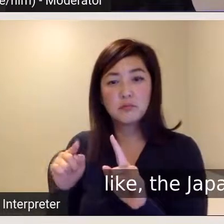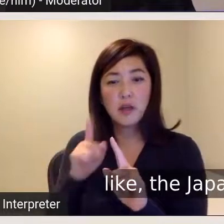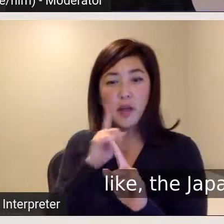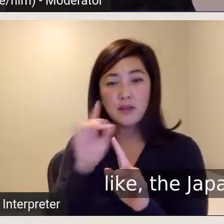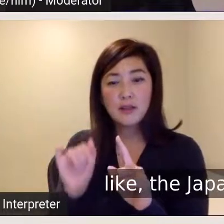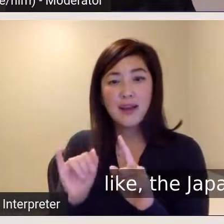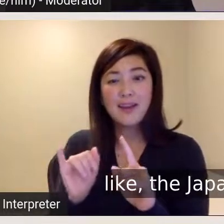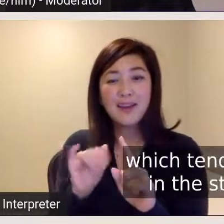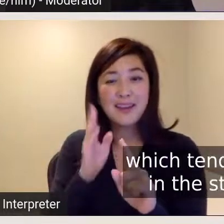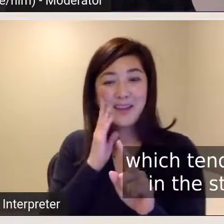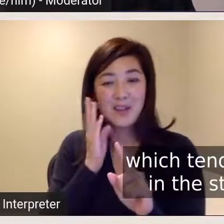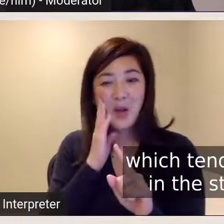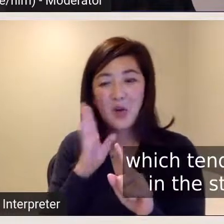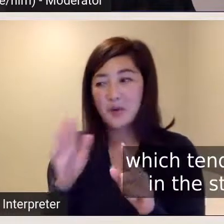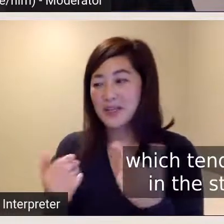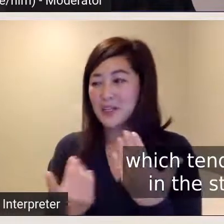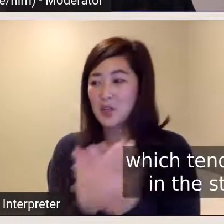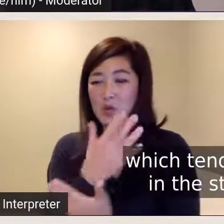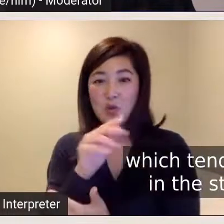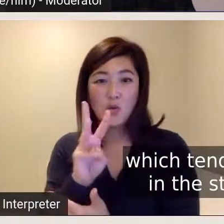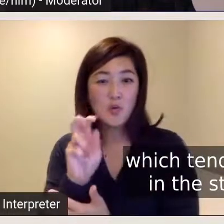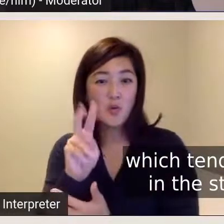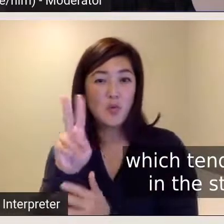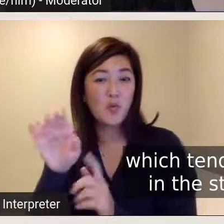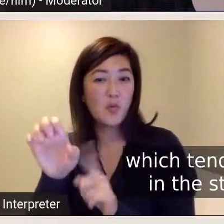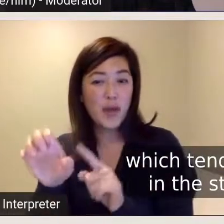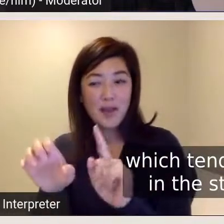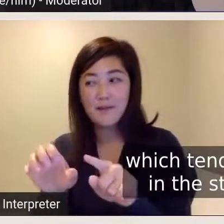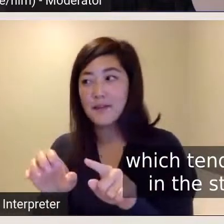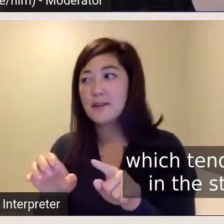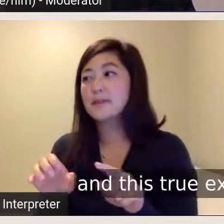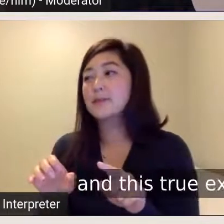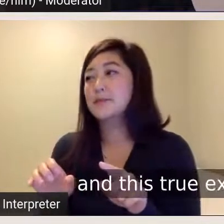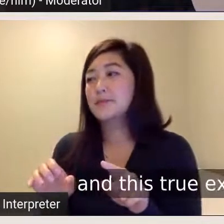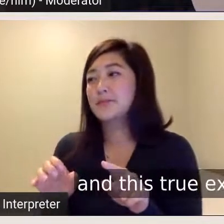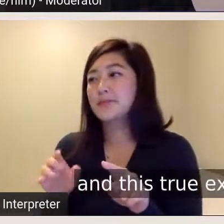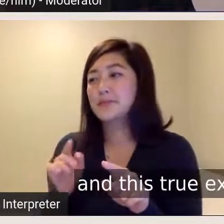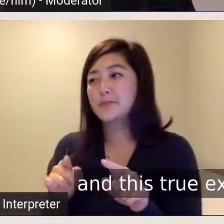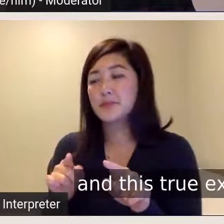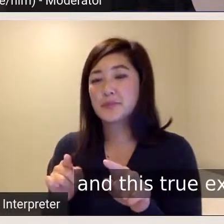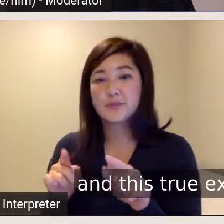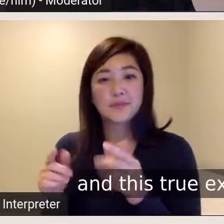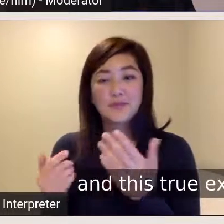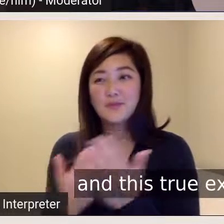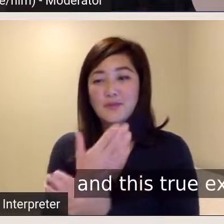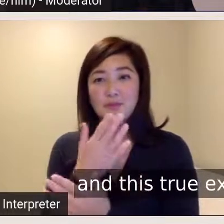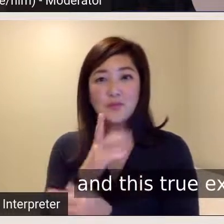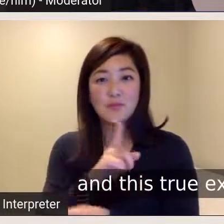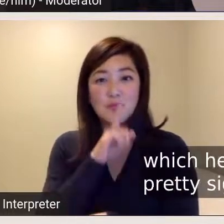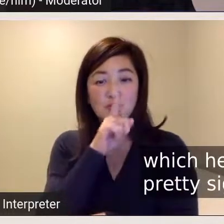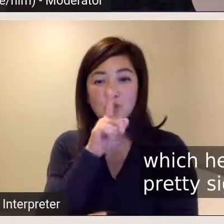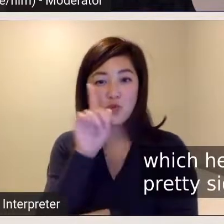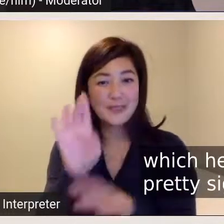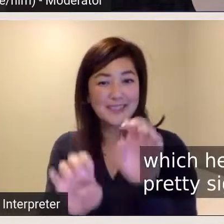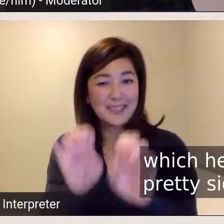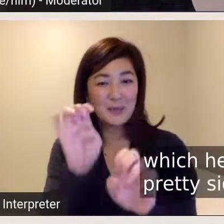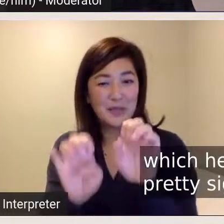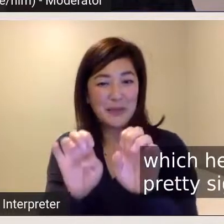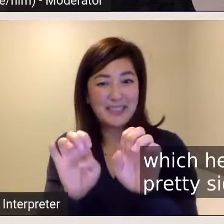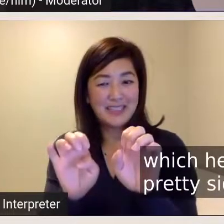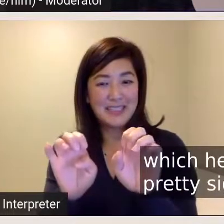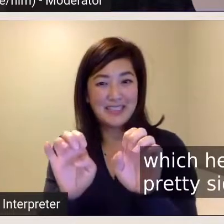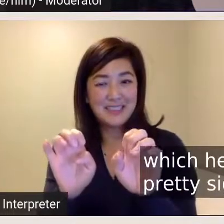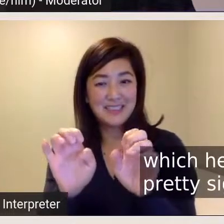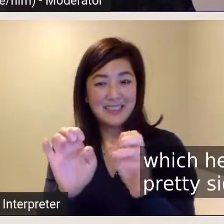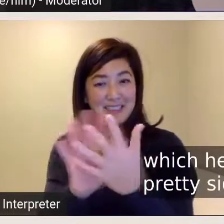the Japanese New Wave, which tended to be more in the studio system, and this true experimental cinema, which he really